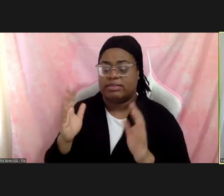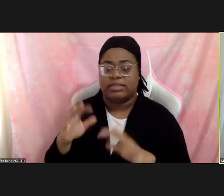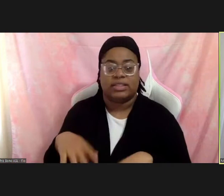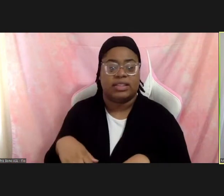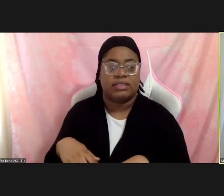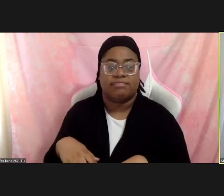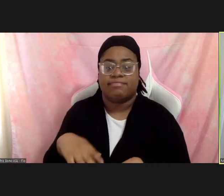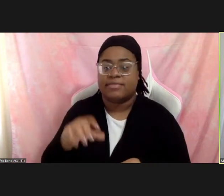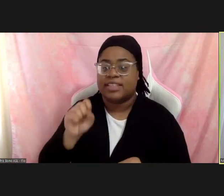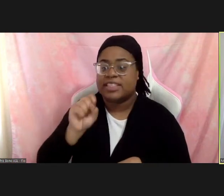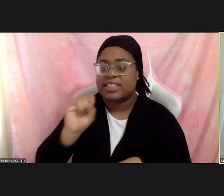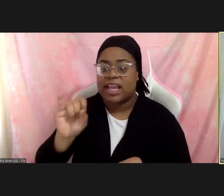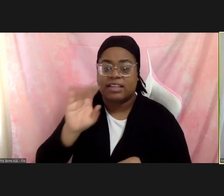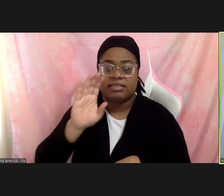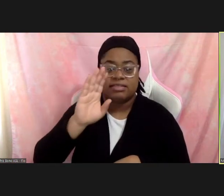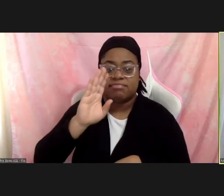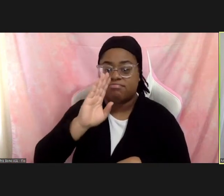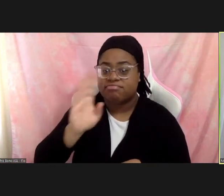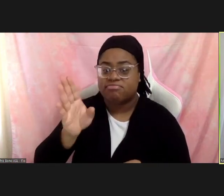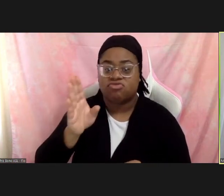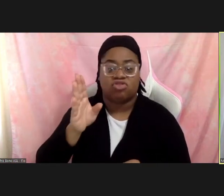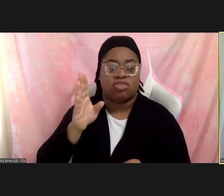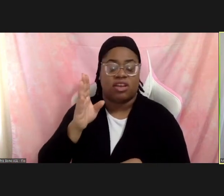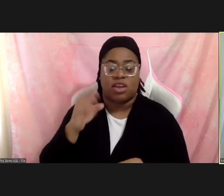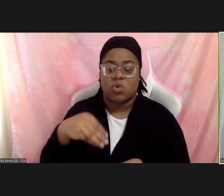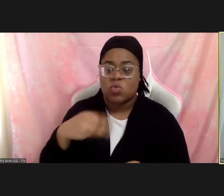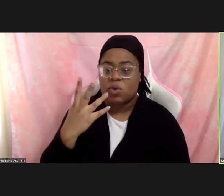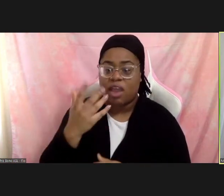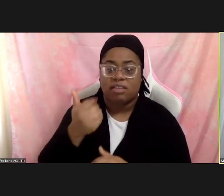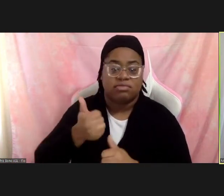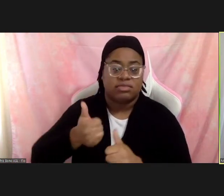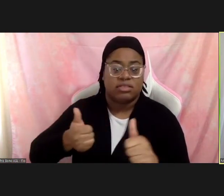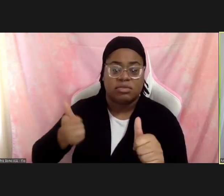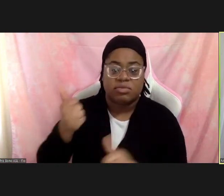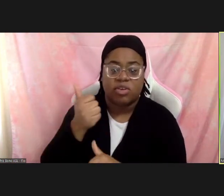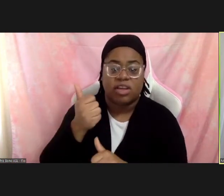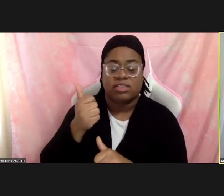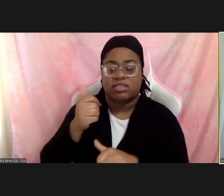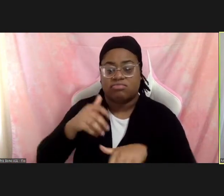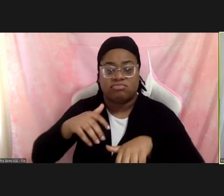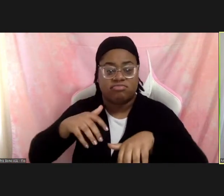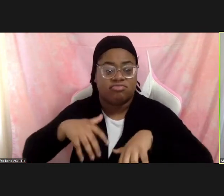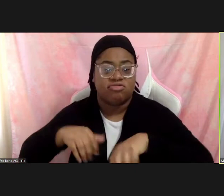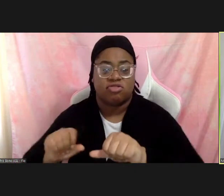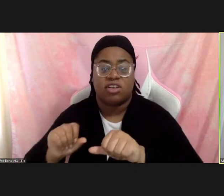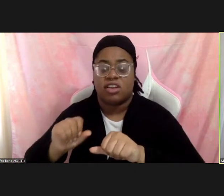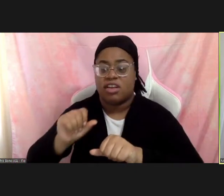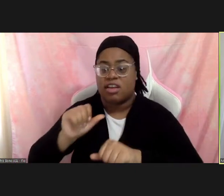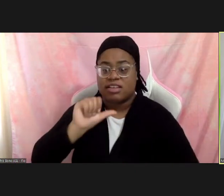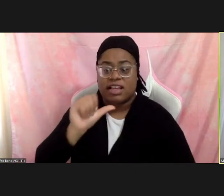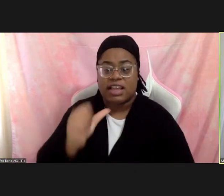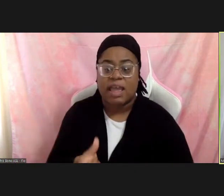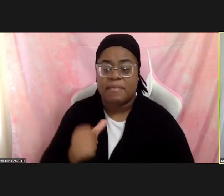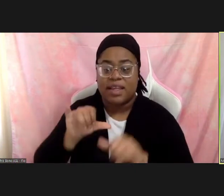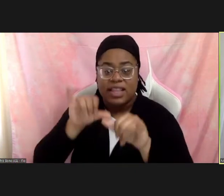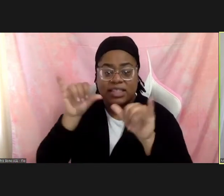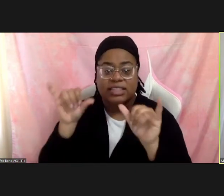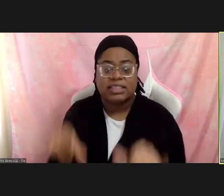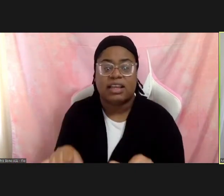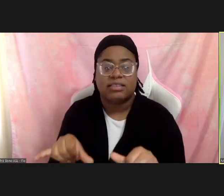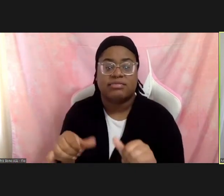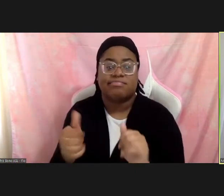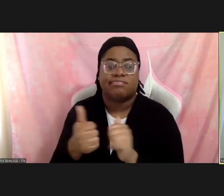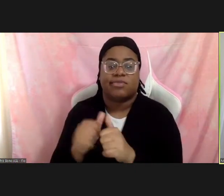cis, hetero, patriarchal, white supremacist, colonial capitalist system, and work